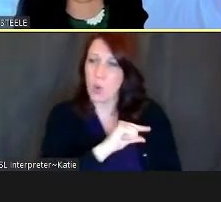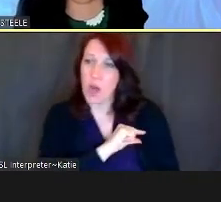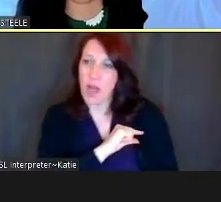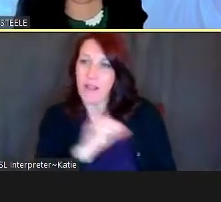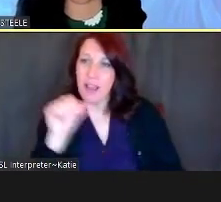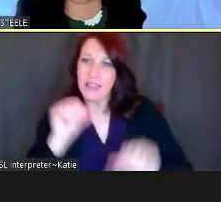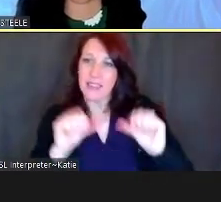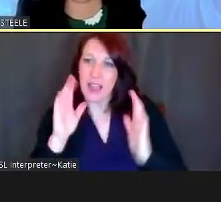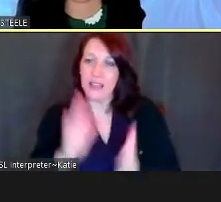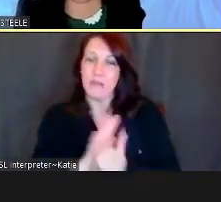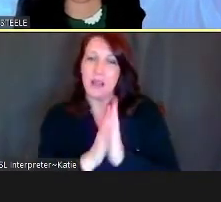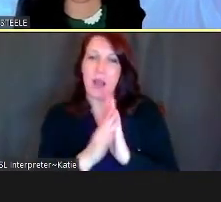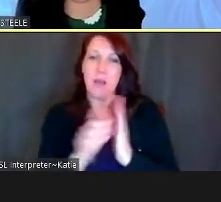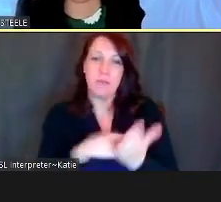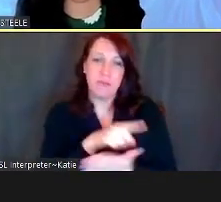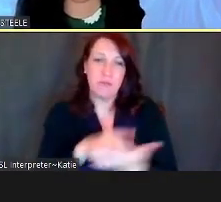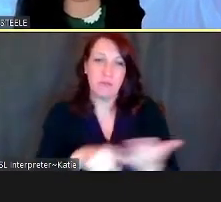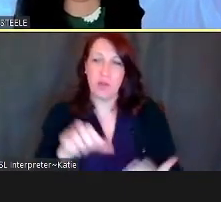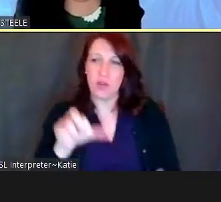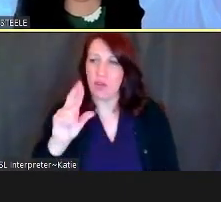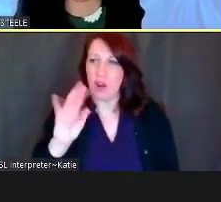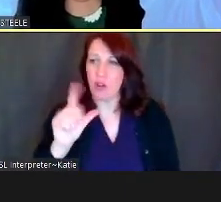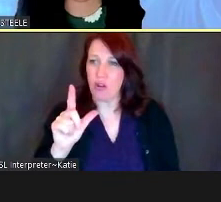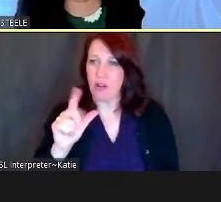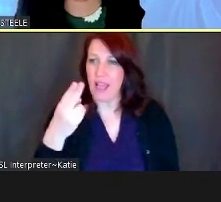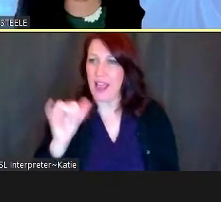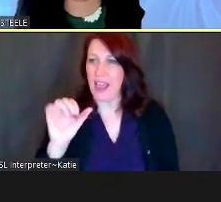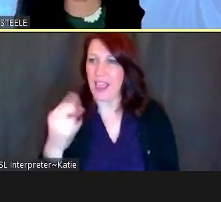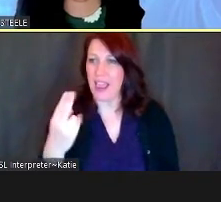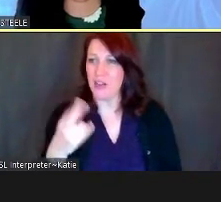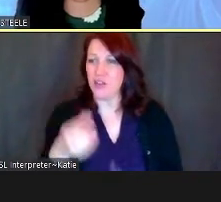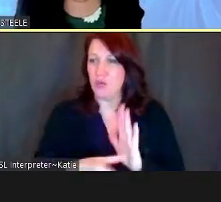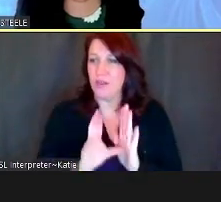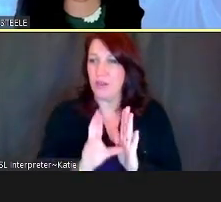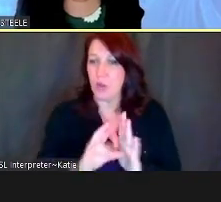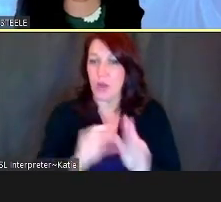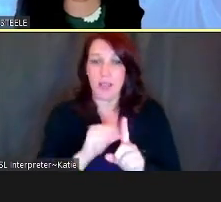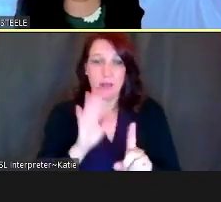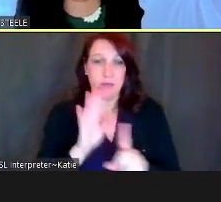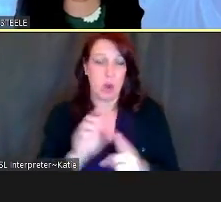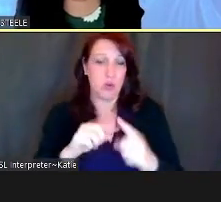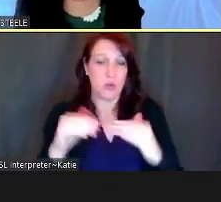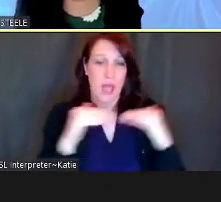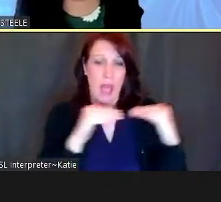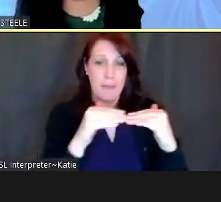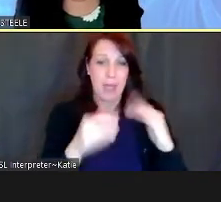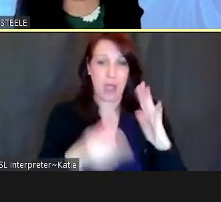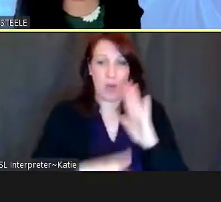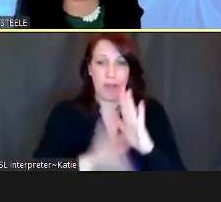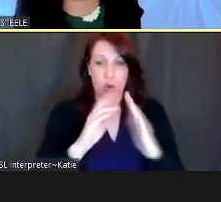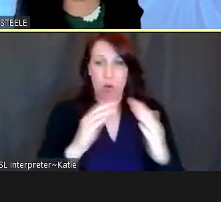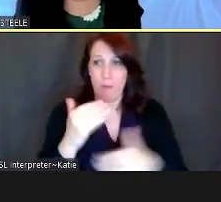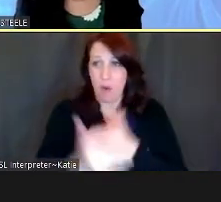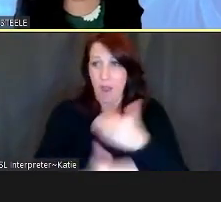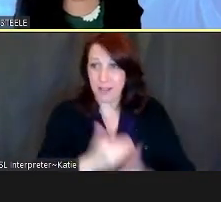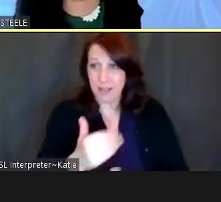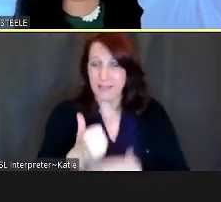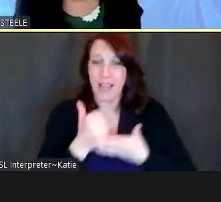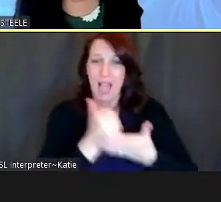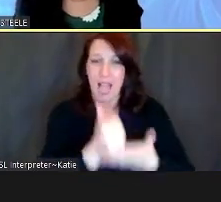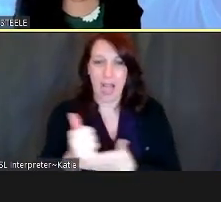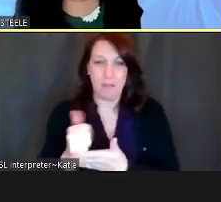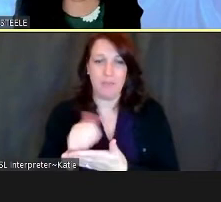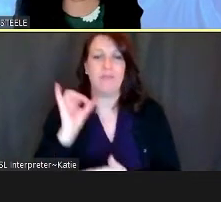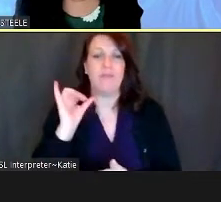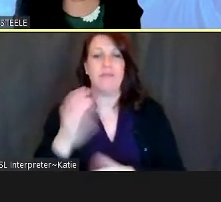and well-trained NIH reviewers. Exposing them to the peer review process helps them to be hopefully